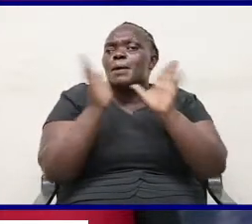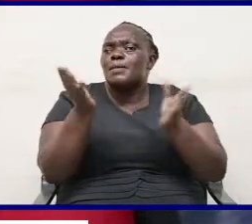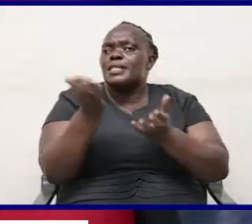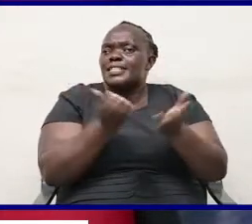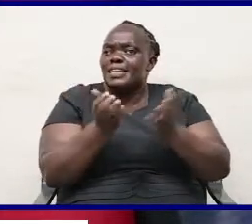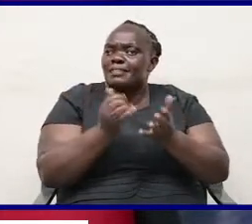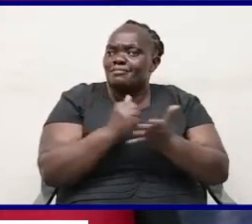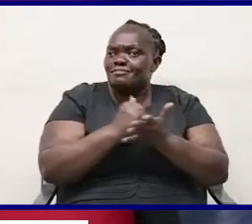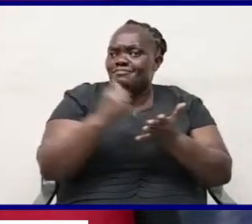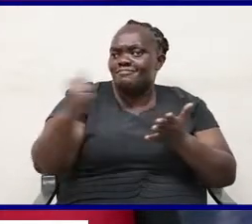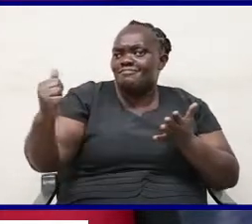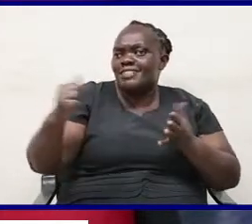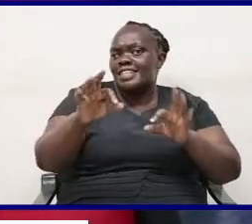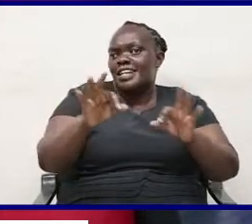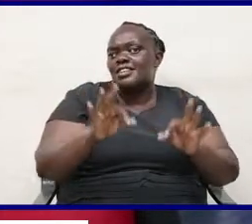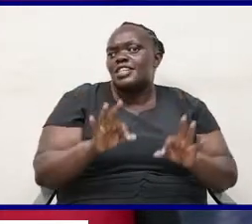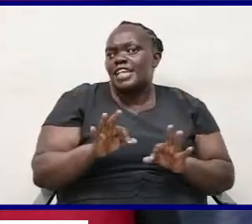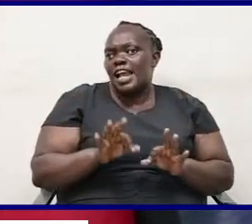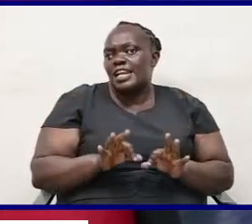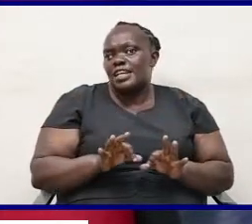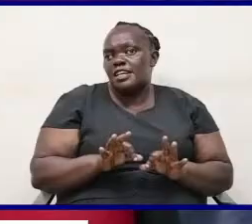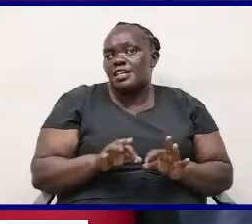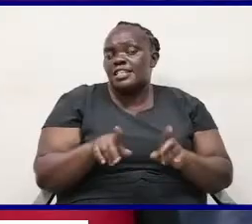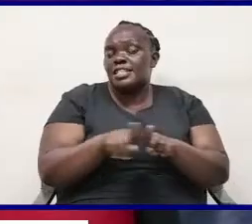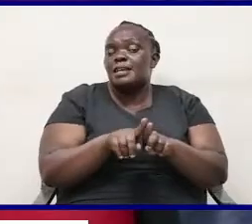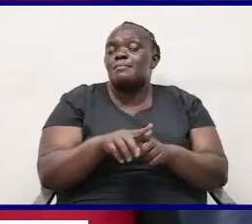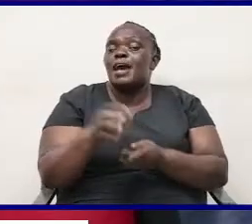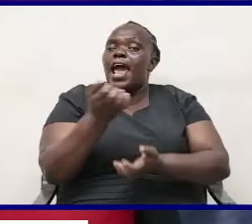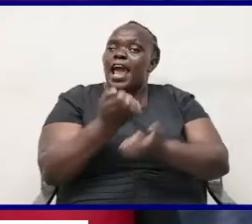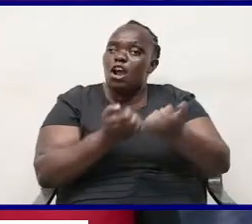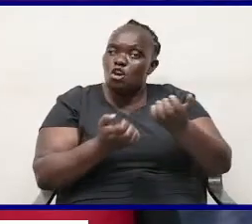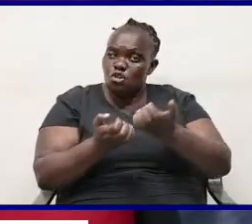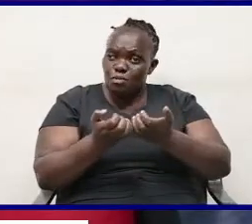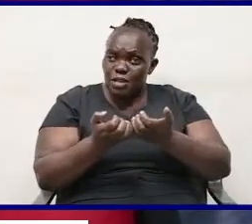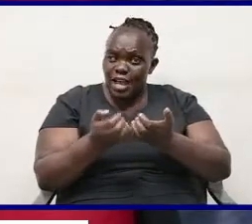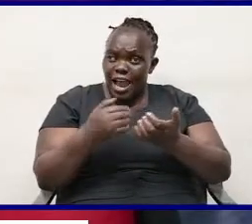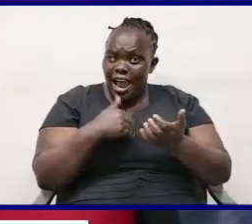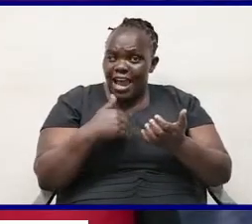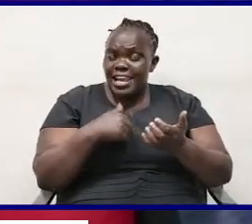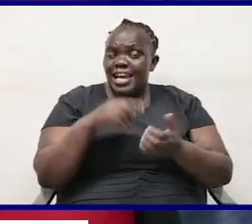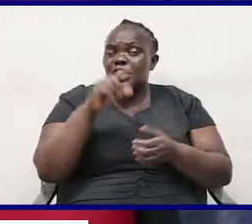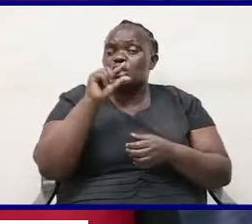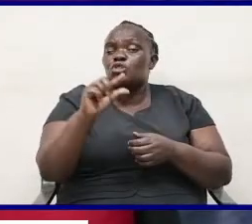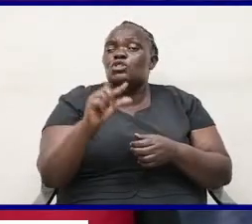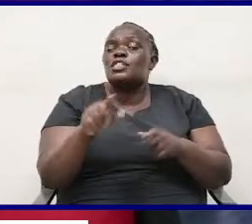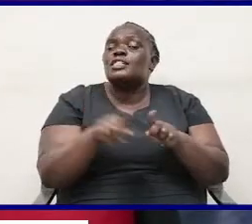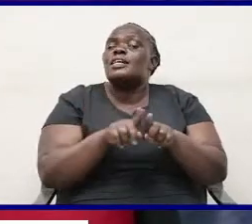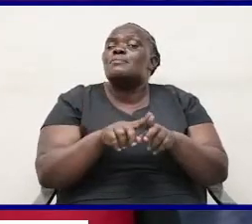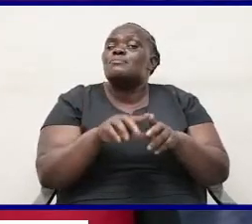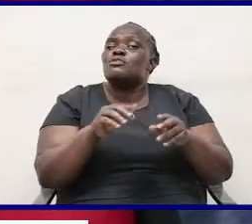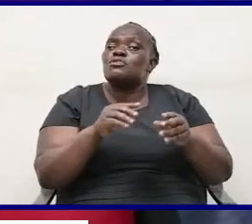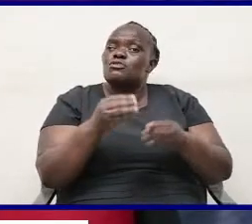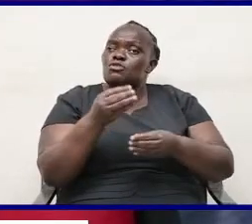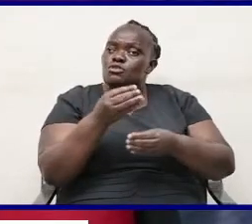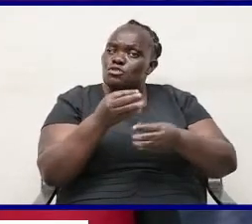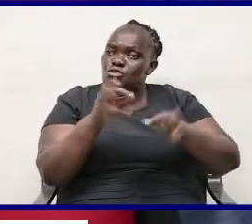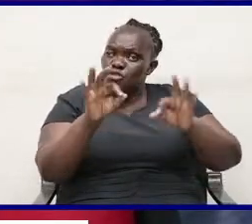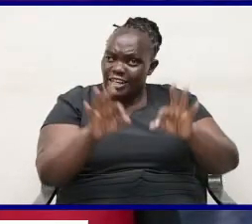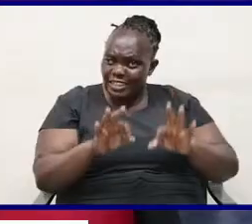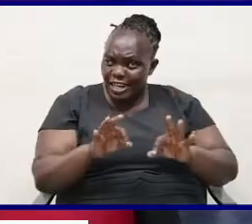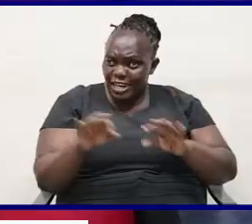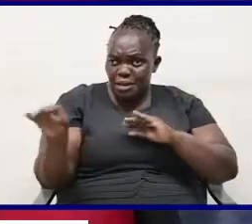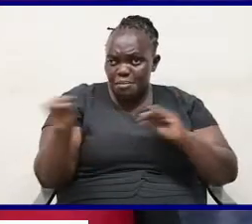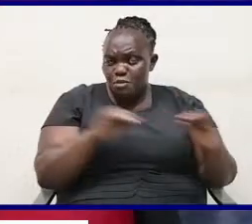was posted to the Treasury as an economist. I had a short stint at the Treasury, then moved